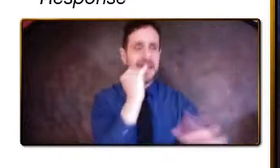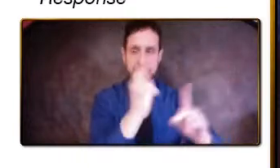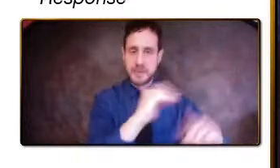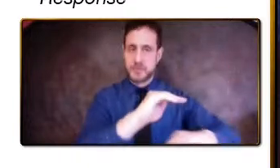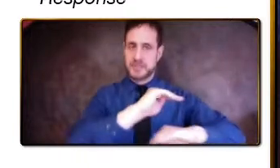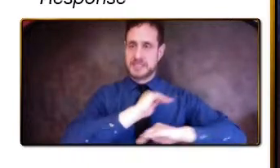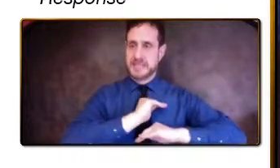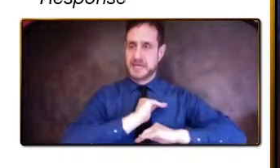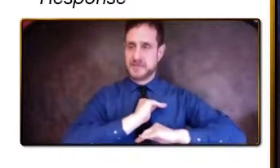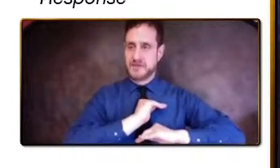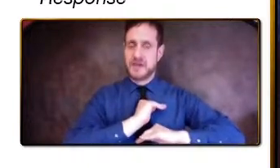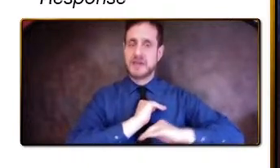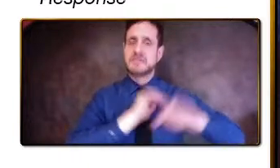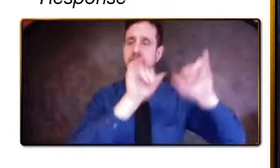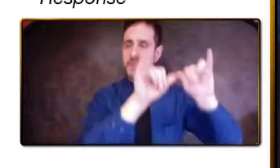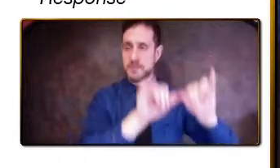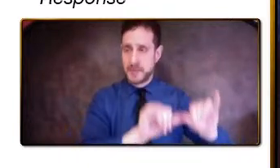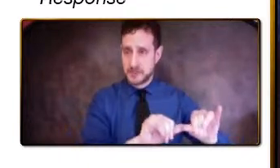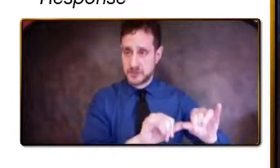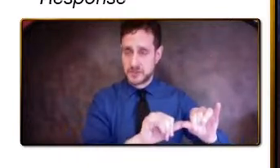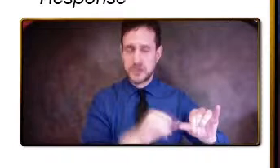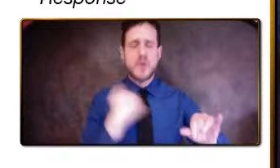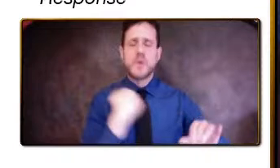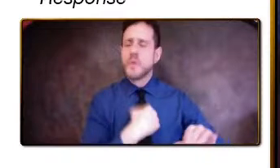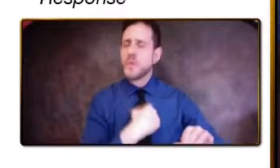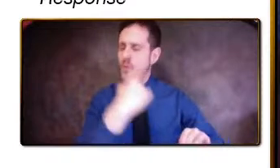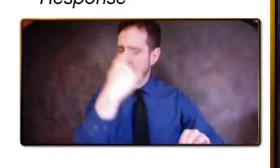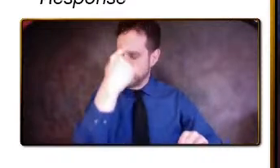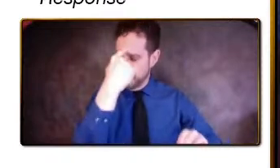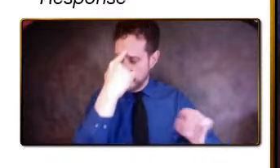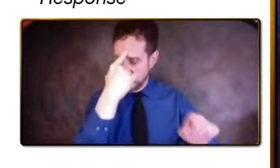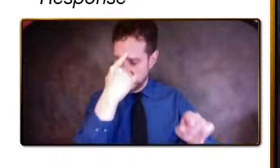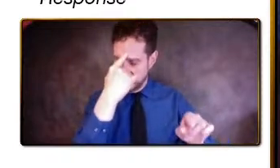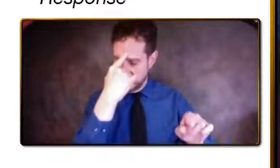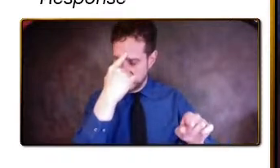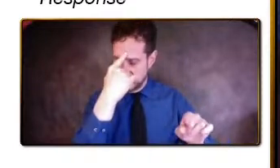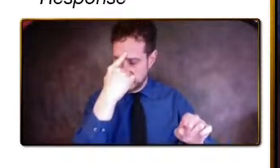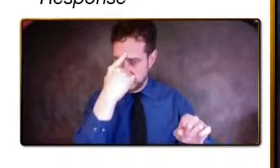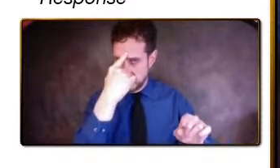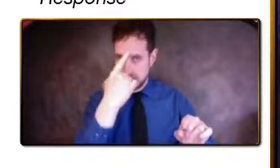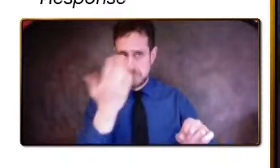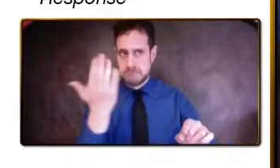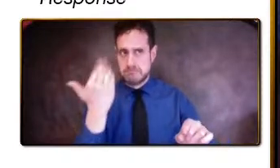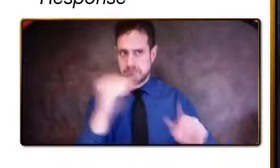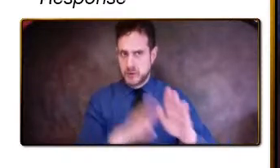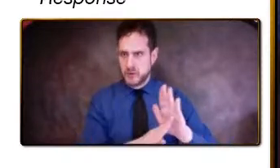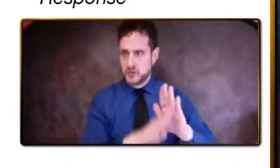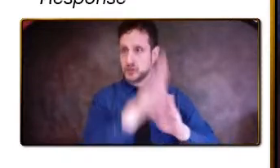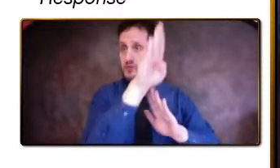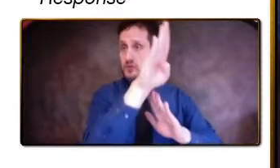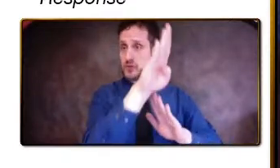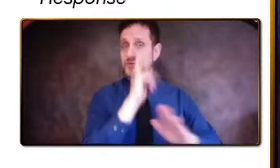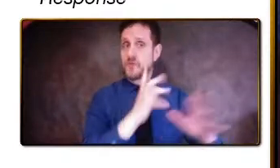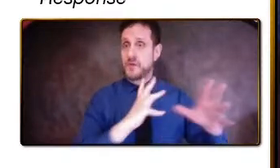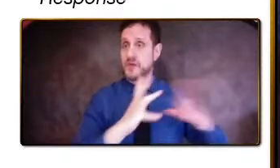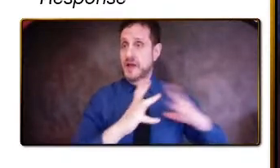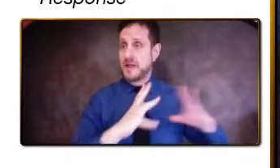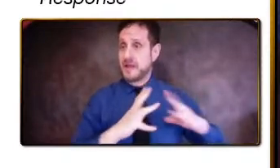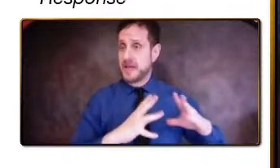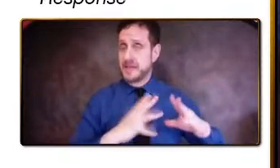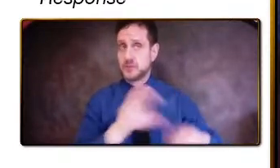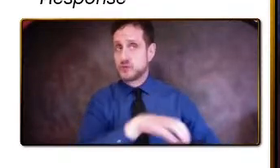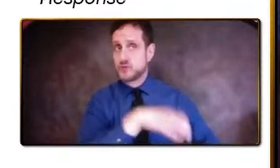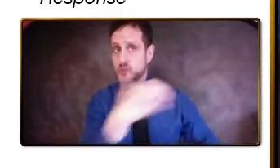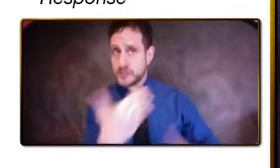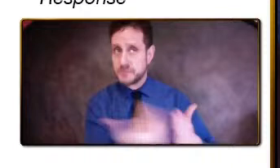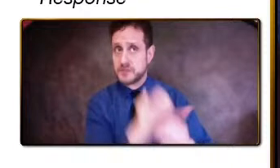point, because we think we're past the surge that could have come from Christmas and New Year's.